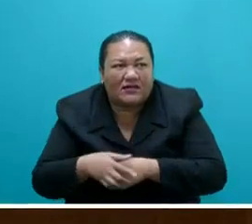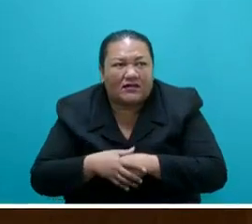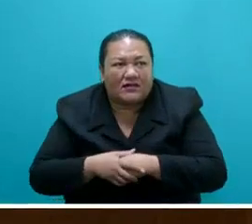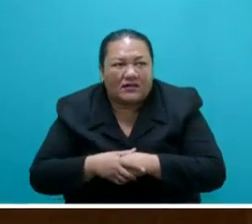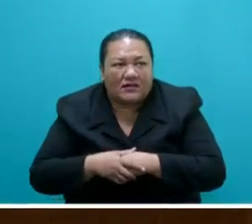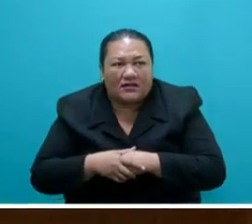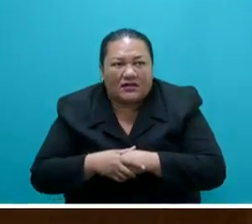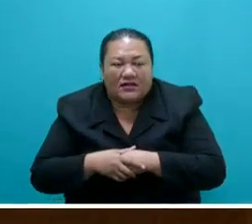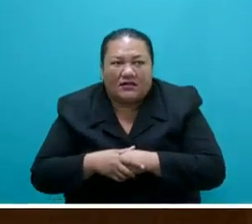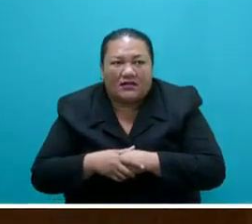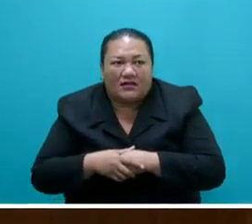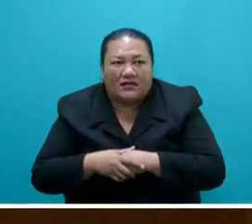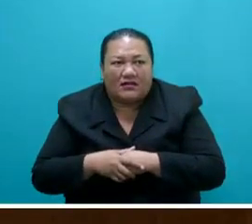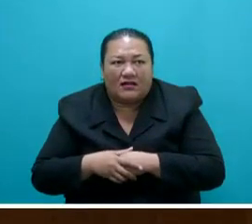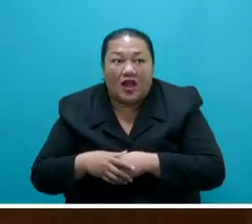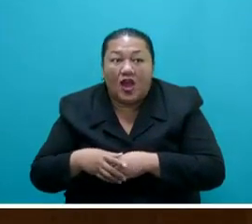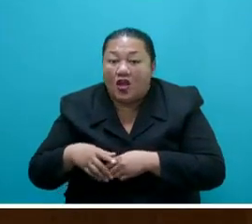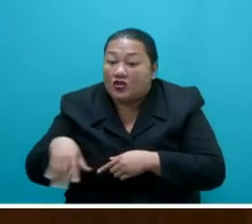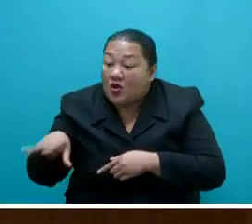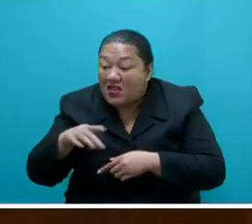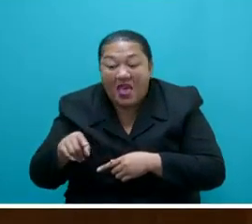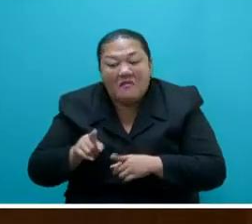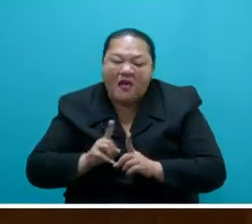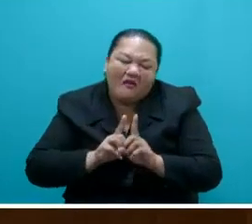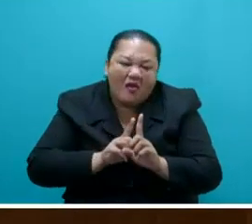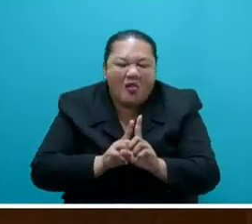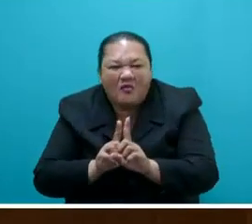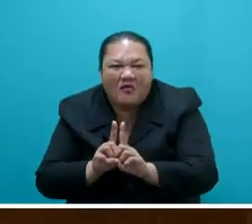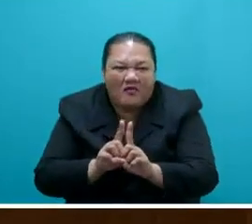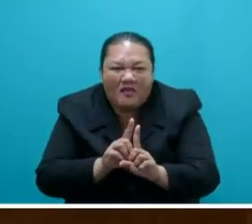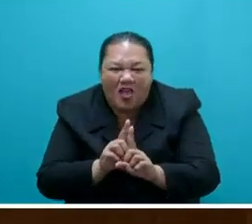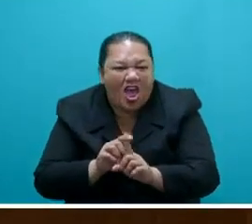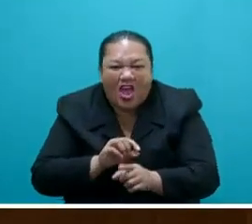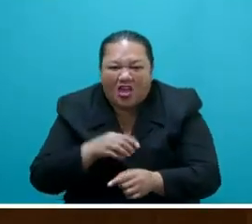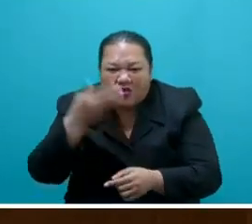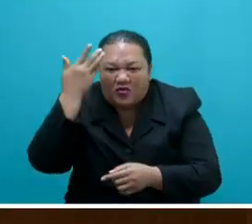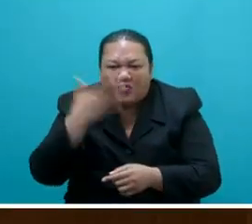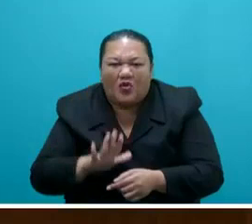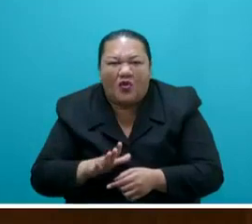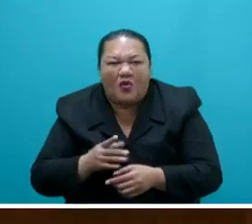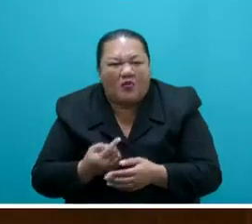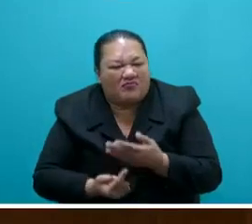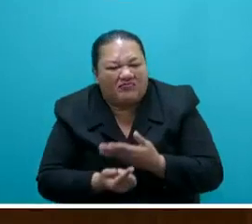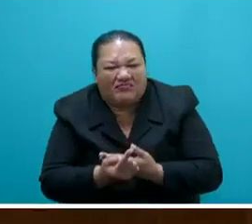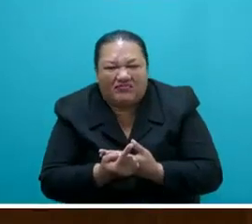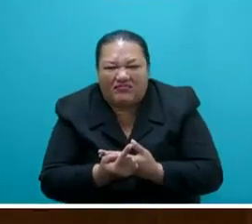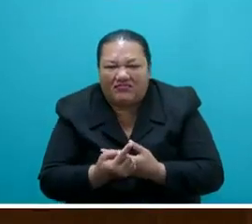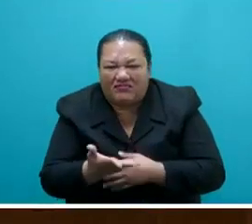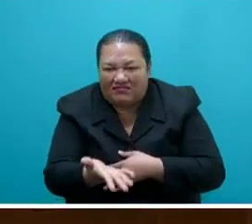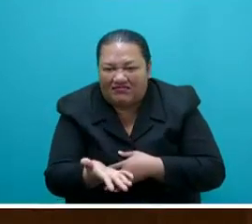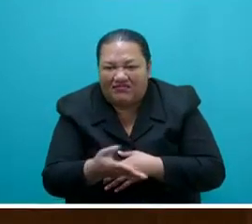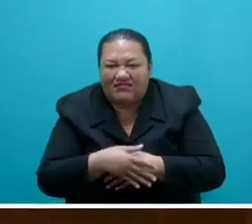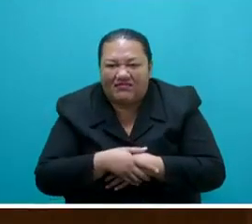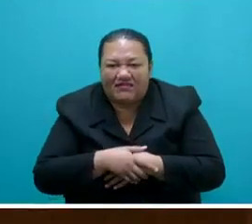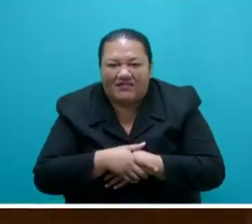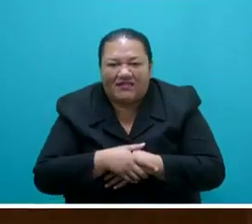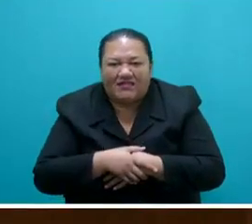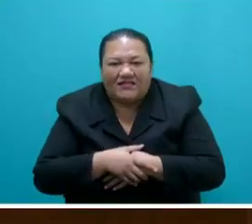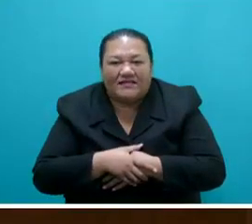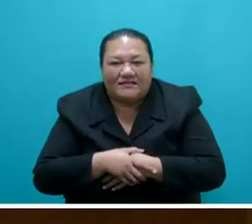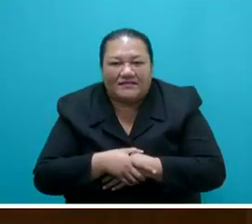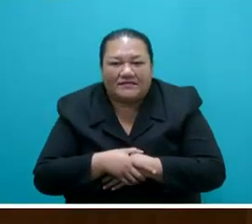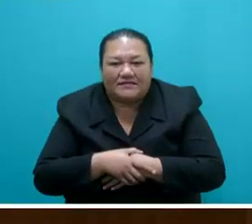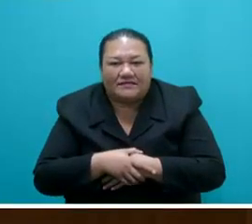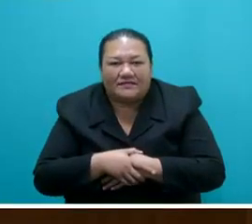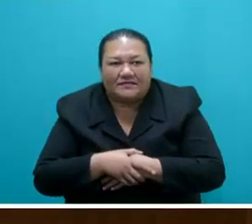are following the Merry Piper, also calling for my resignation. But they're just a bunch